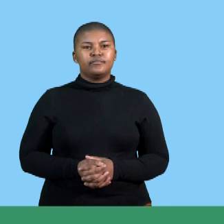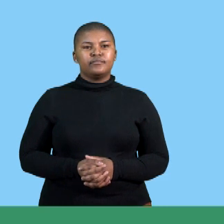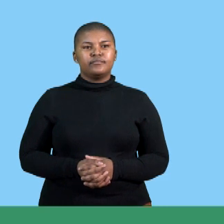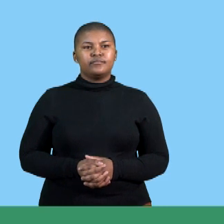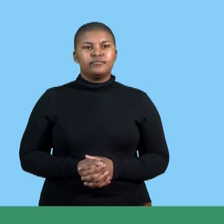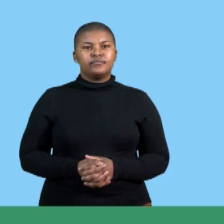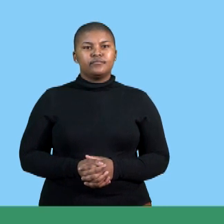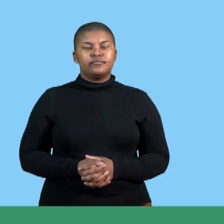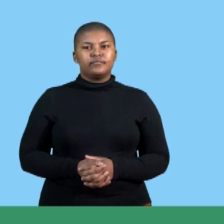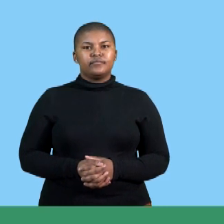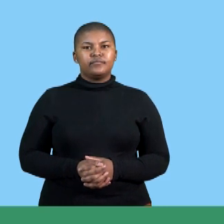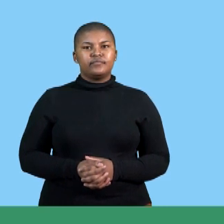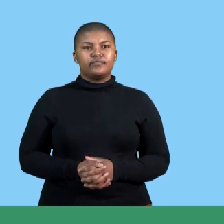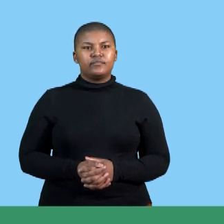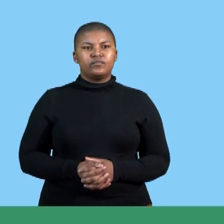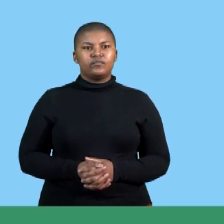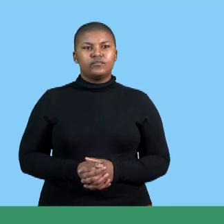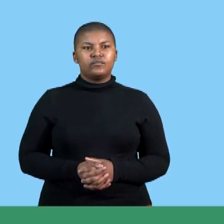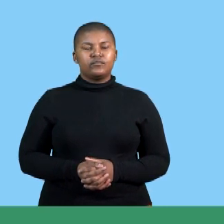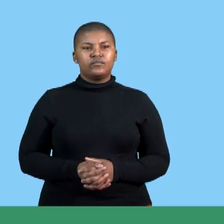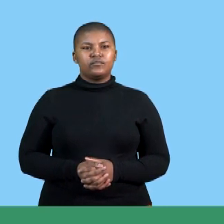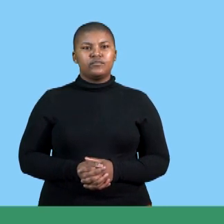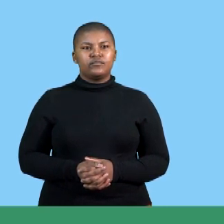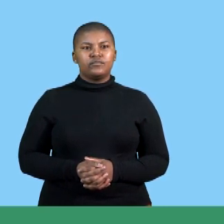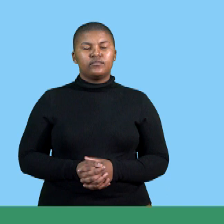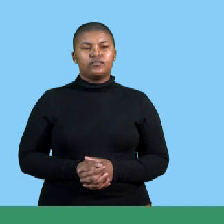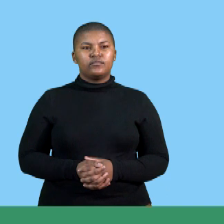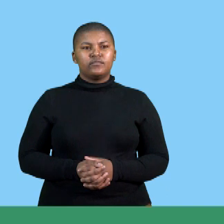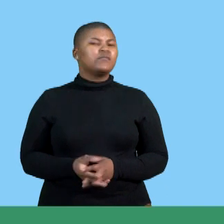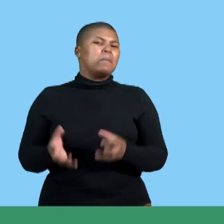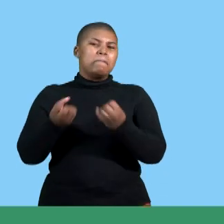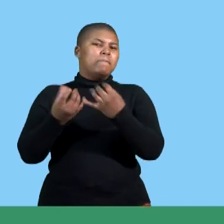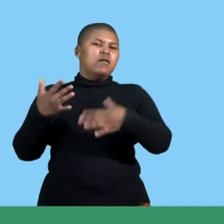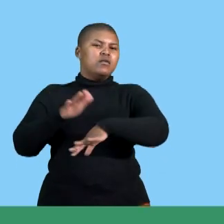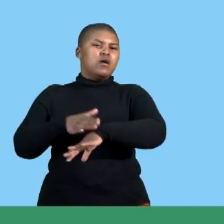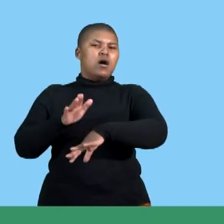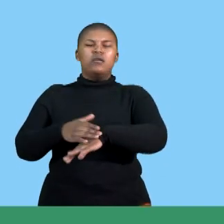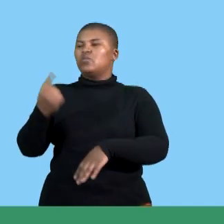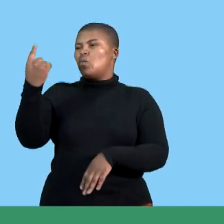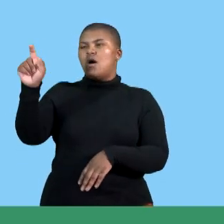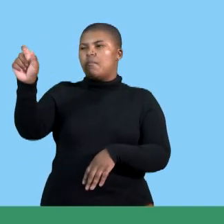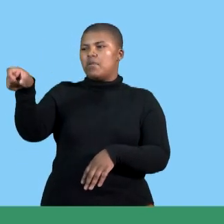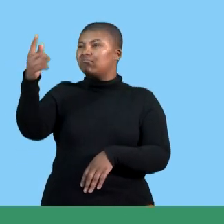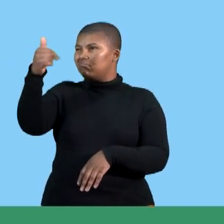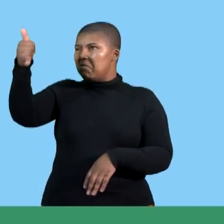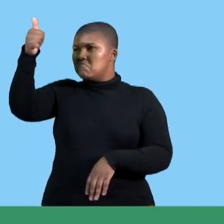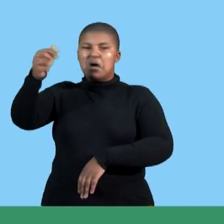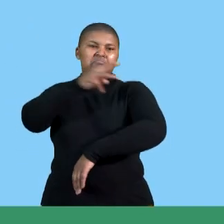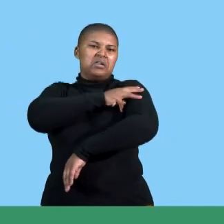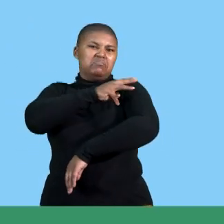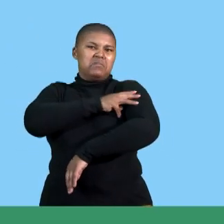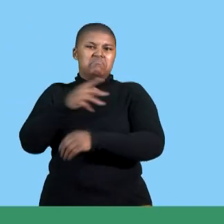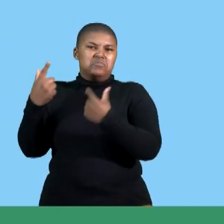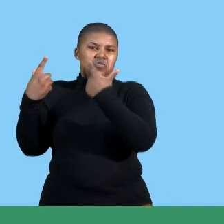solving. That is the answer. Problem solving. That's good. Right. B says it is often done by one